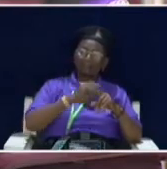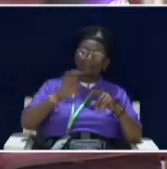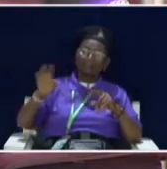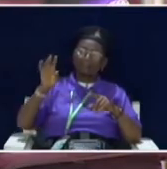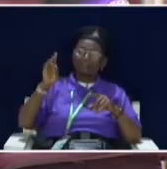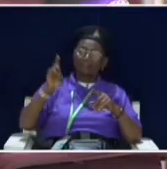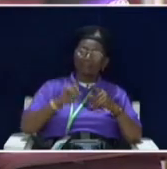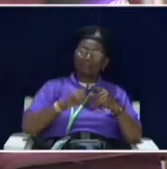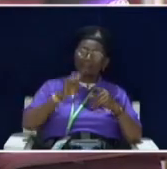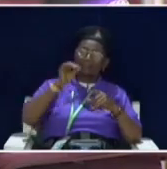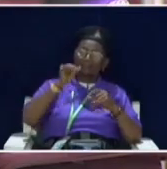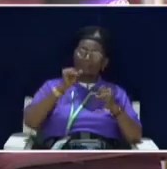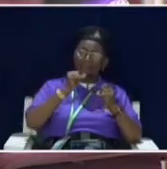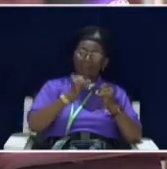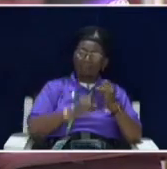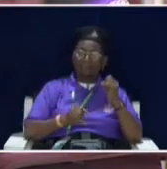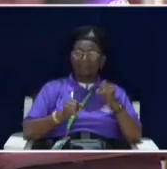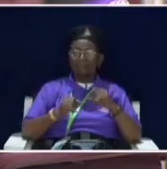de ipari.